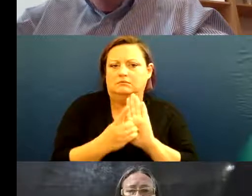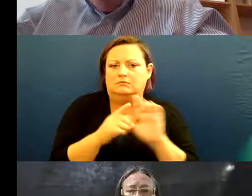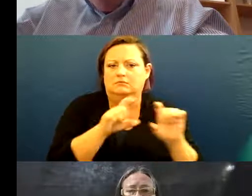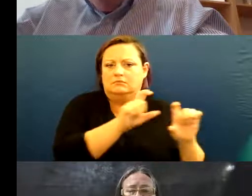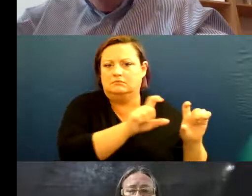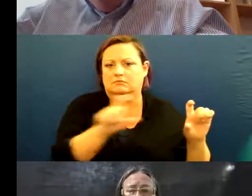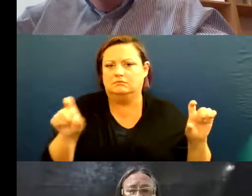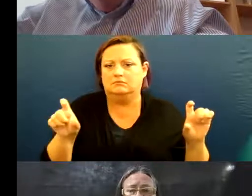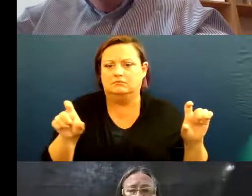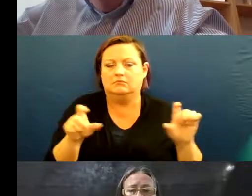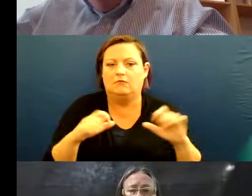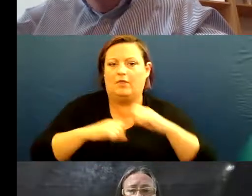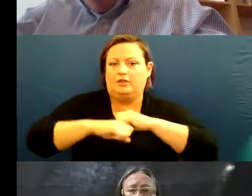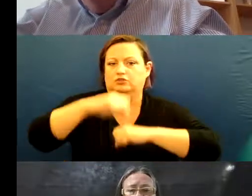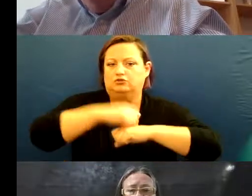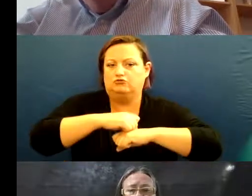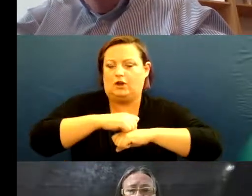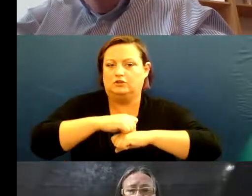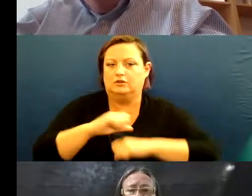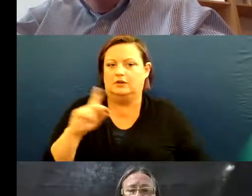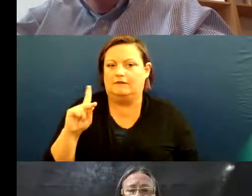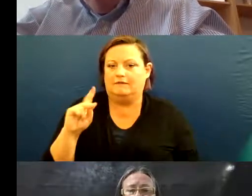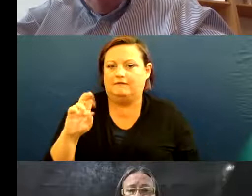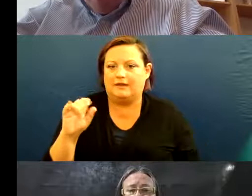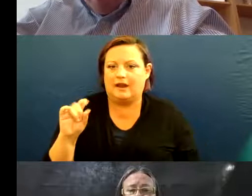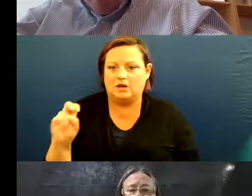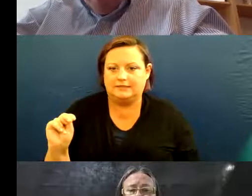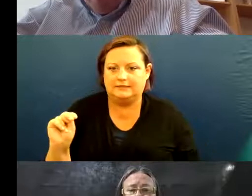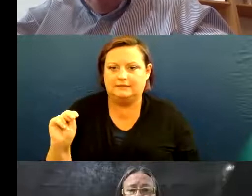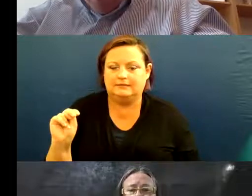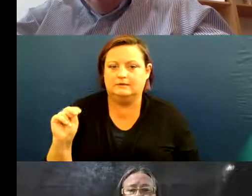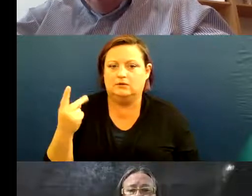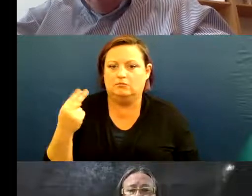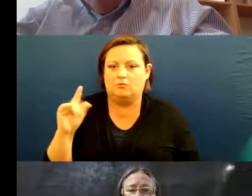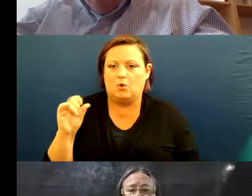of a keratin protein.